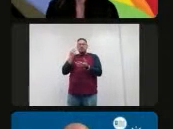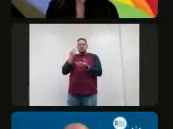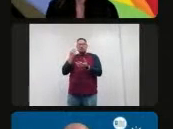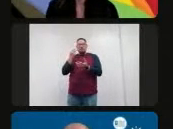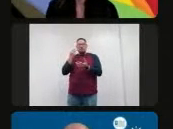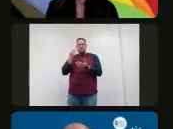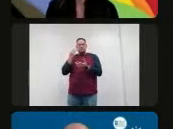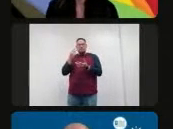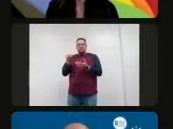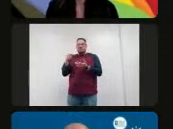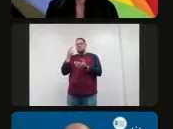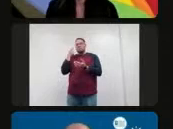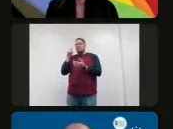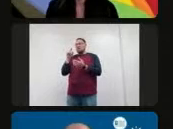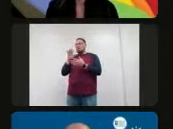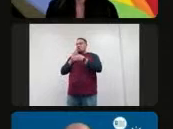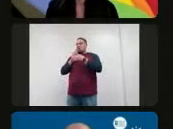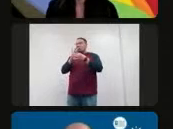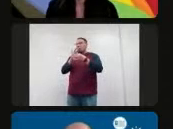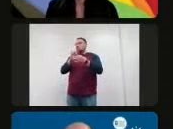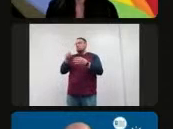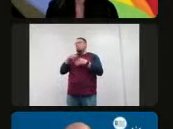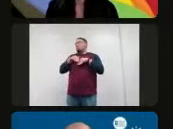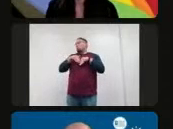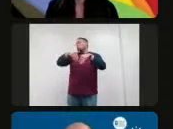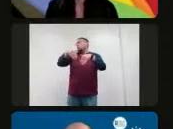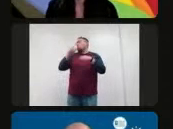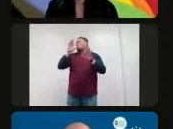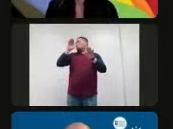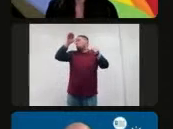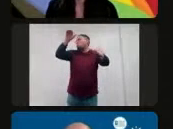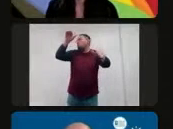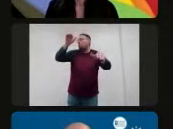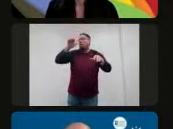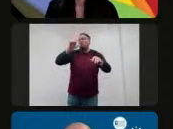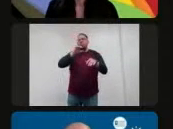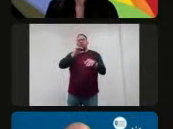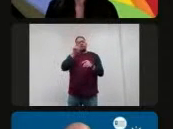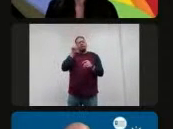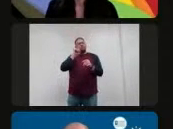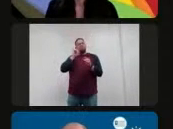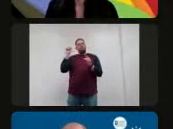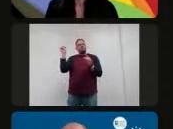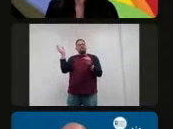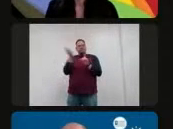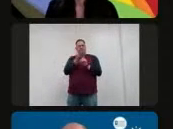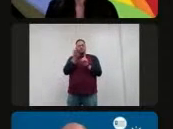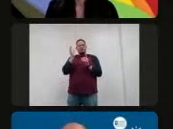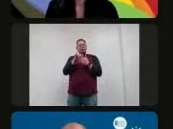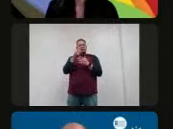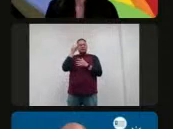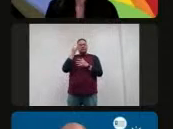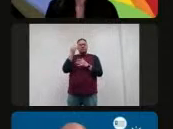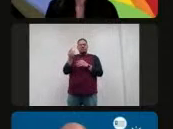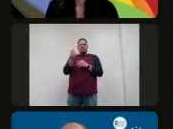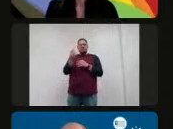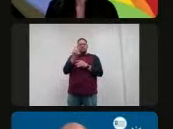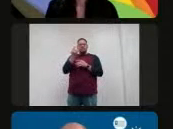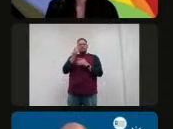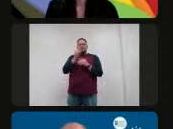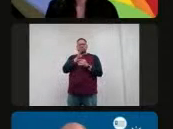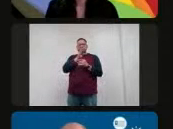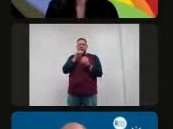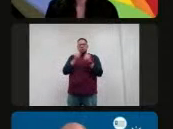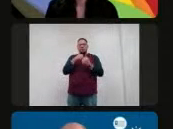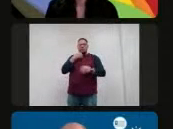solidarity, we kind of go along to get along. So I'm not completely convinced that just because somebody is speaking with an